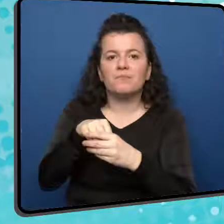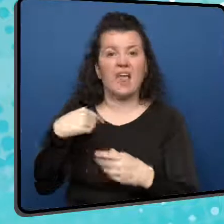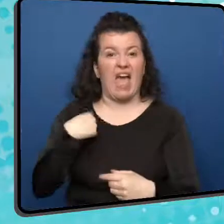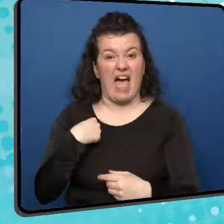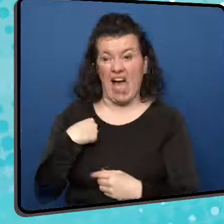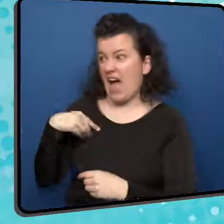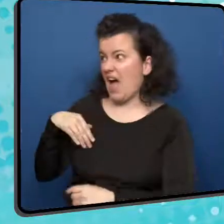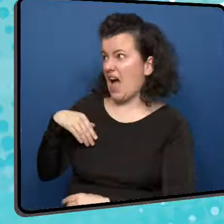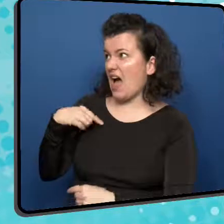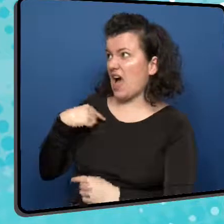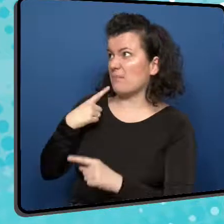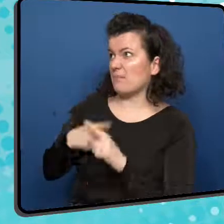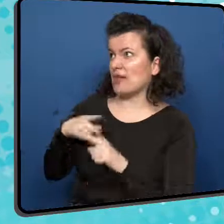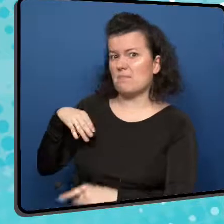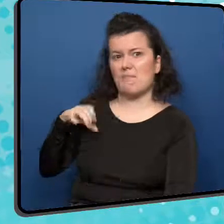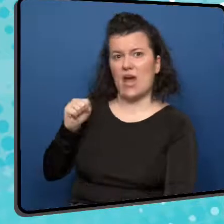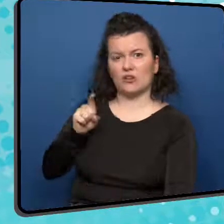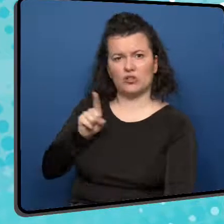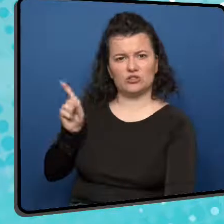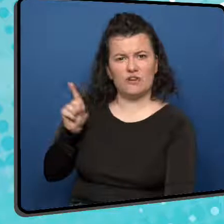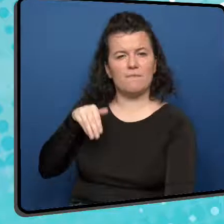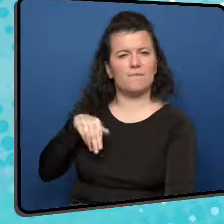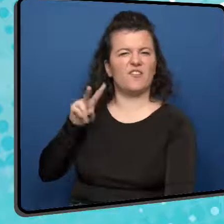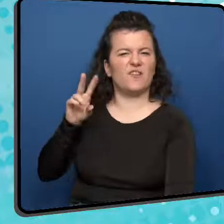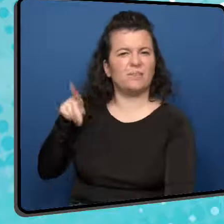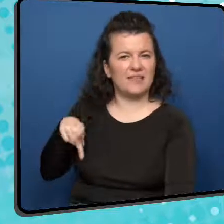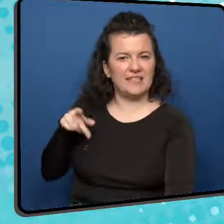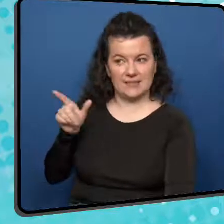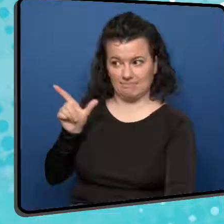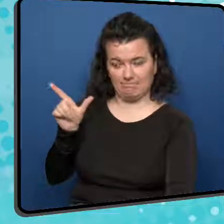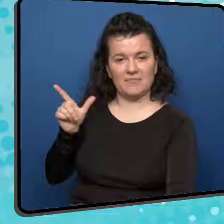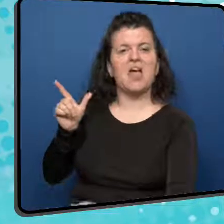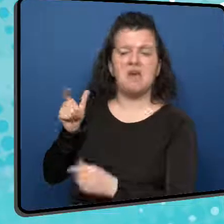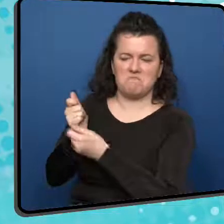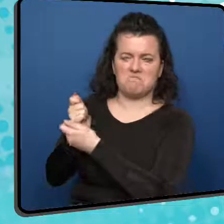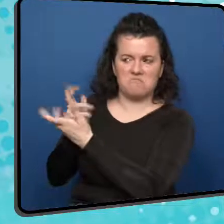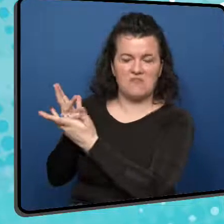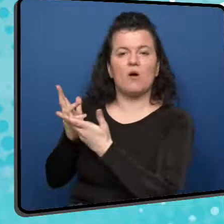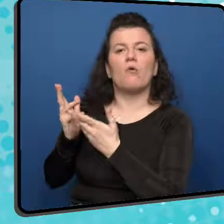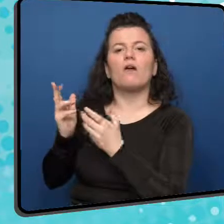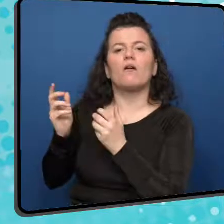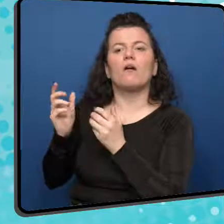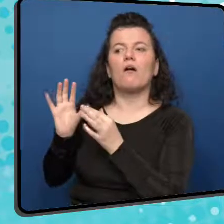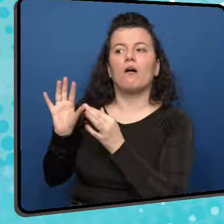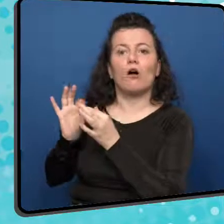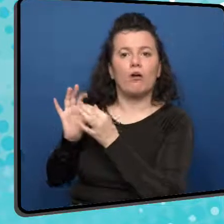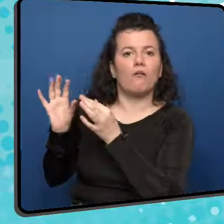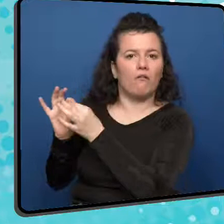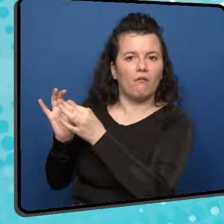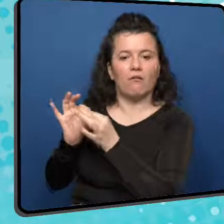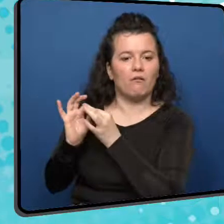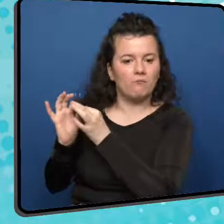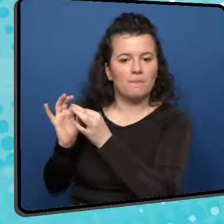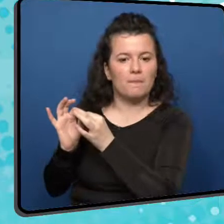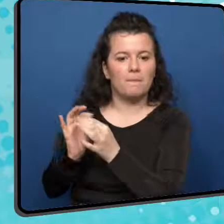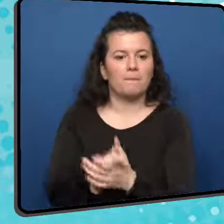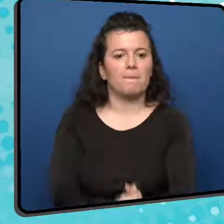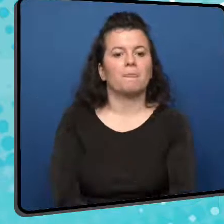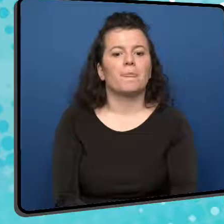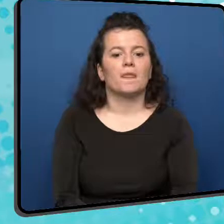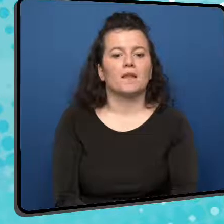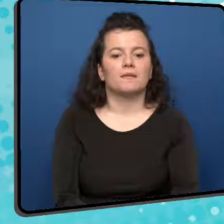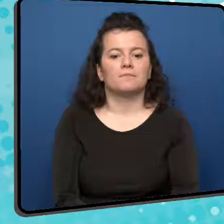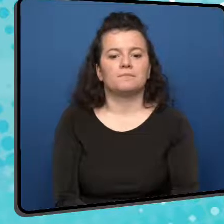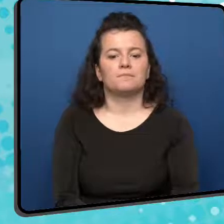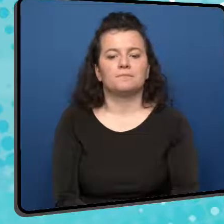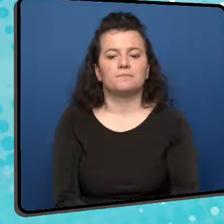MVPs, James, Gary, who is a part of Microsoft now, Michael, Stephen, we came together. We came